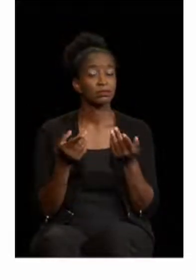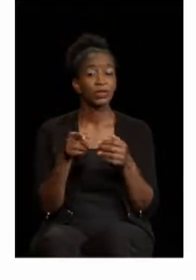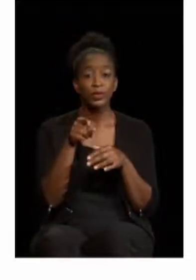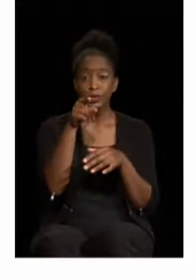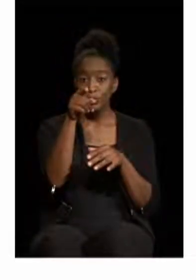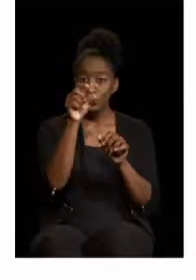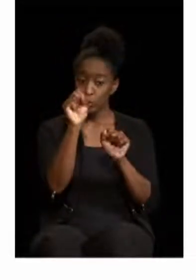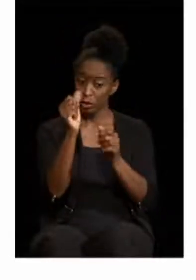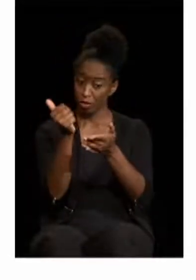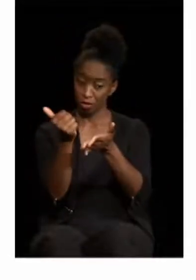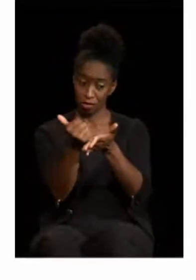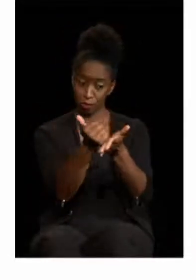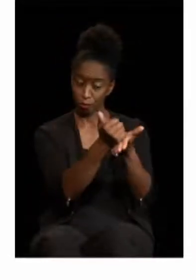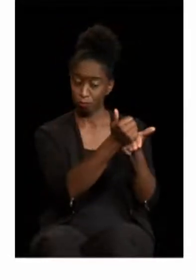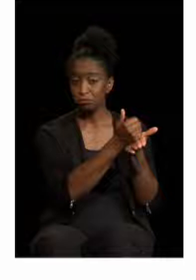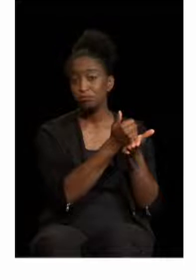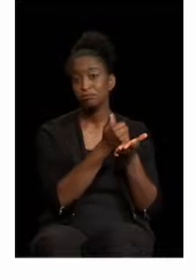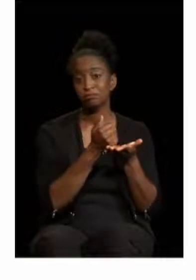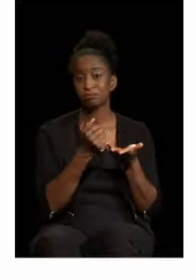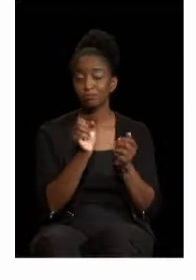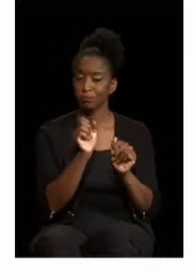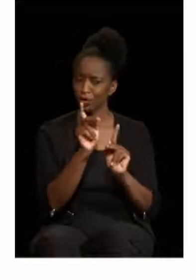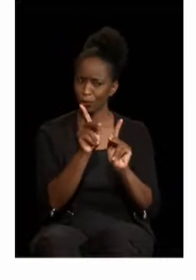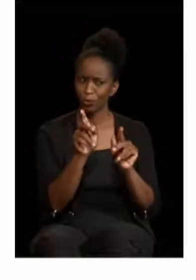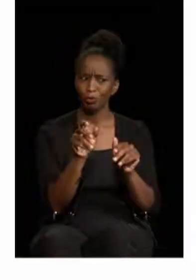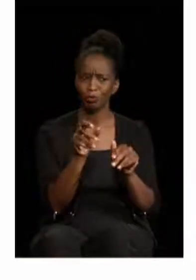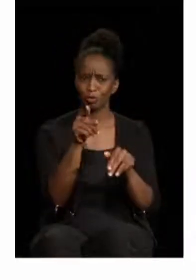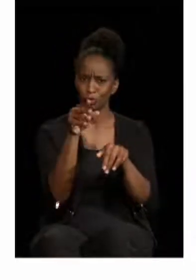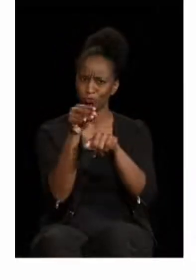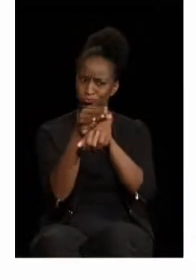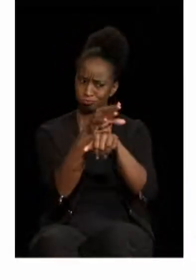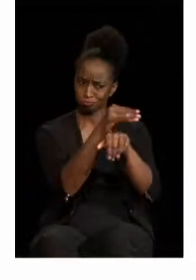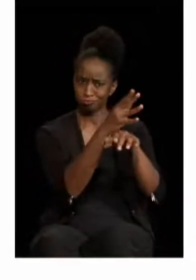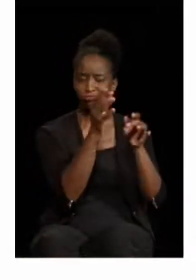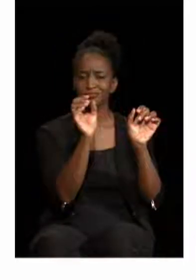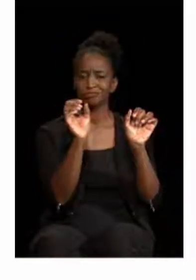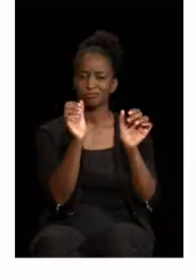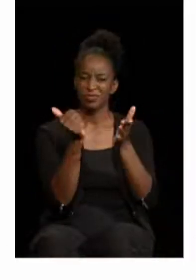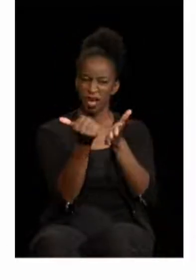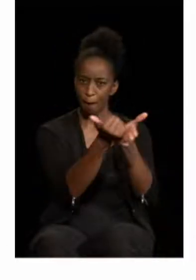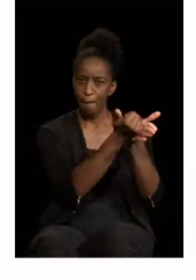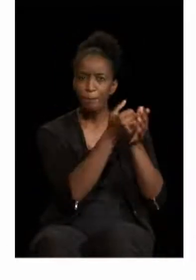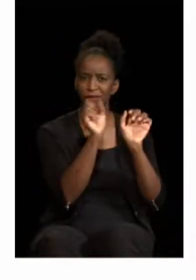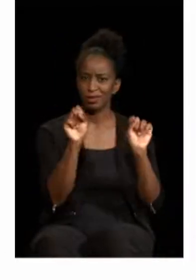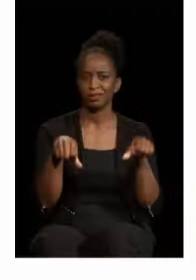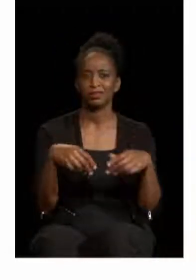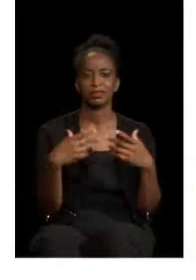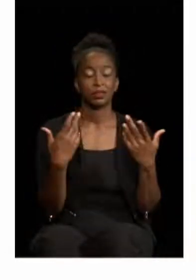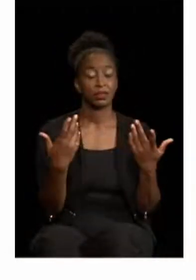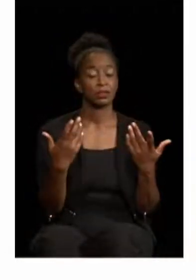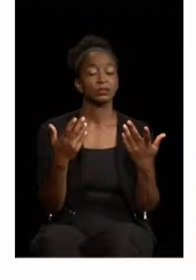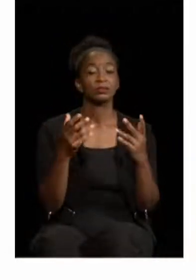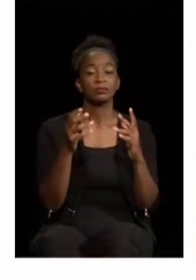There's places out there for you to get help, people to talk to.